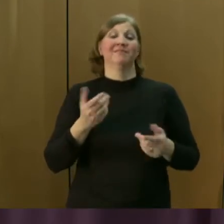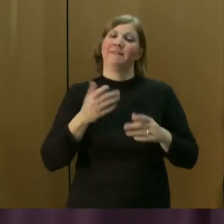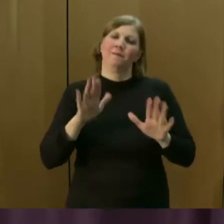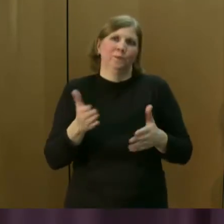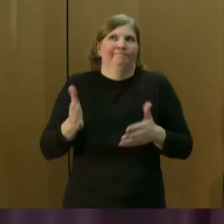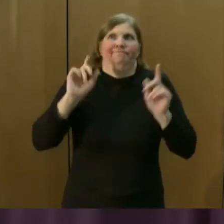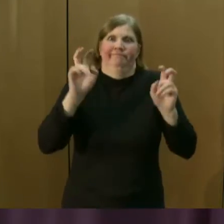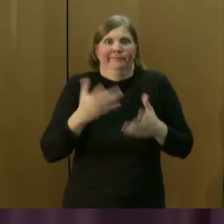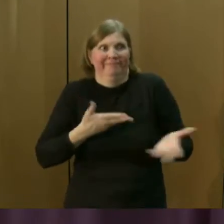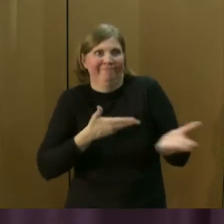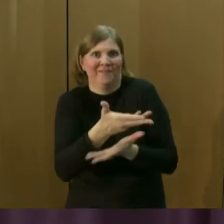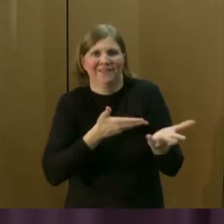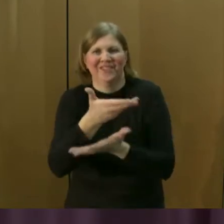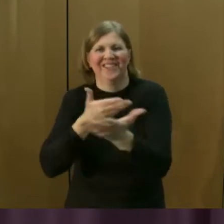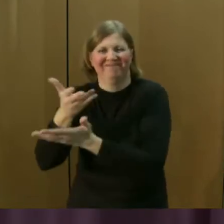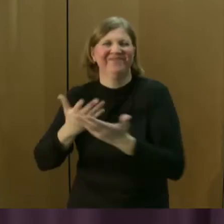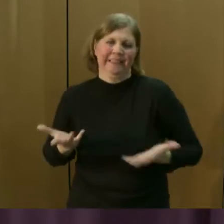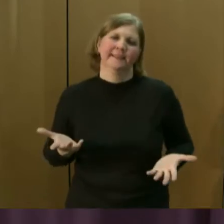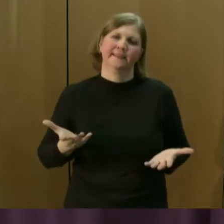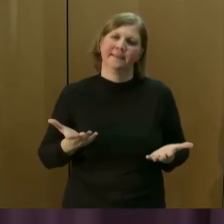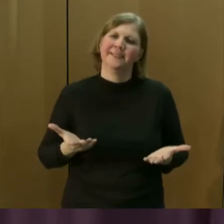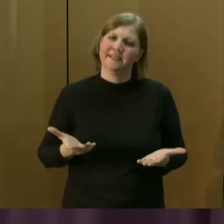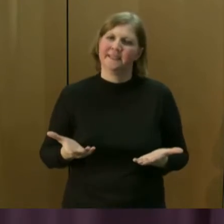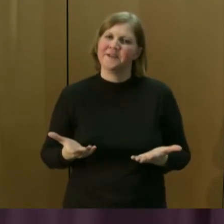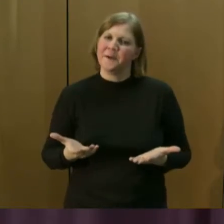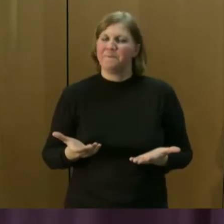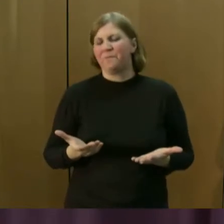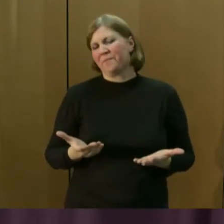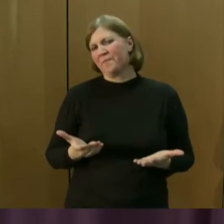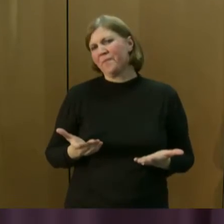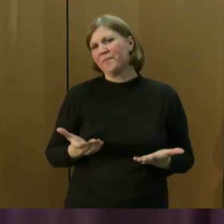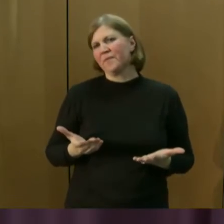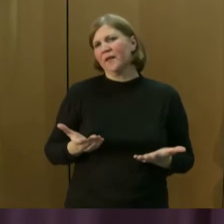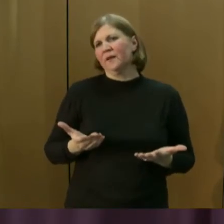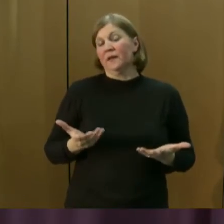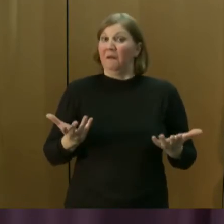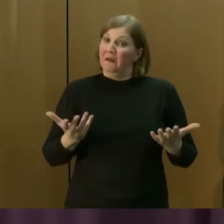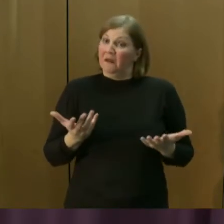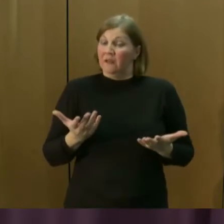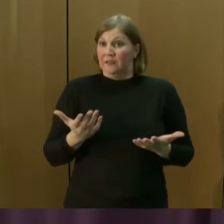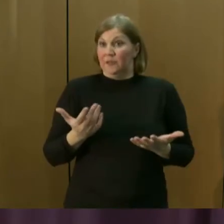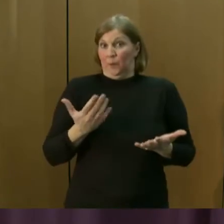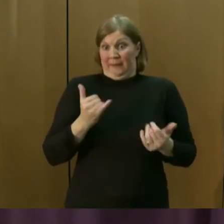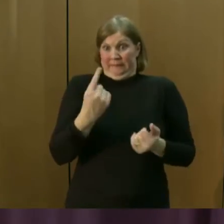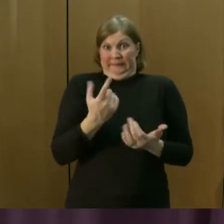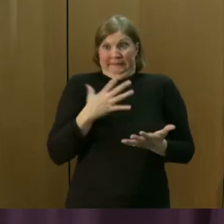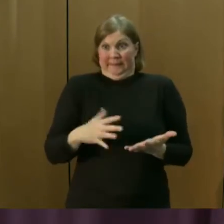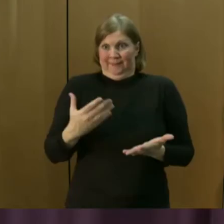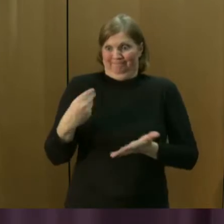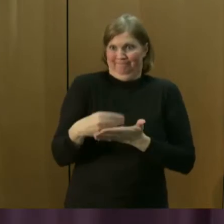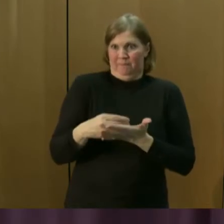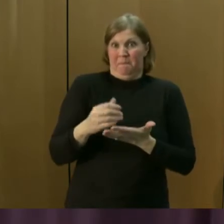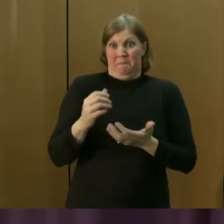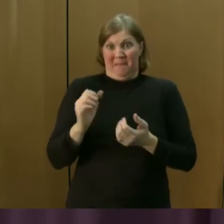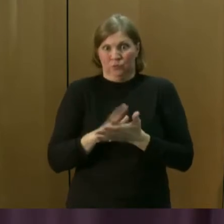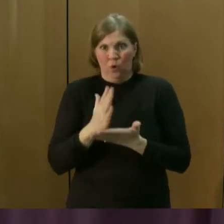ability to come to Edinburgh depends upon. Start that conversation early during your negotiation with a